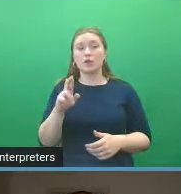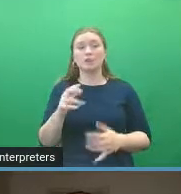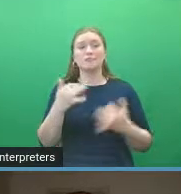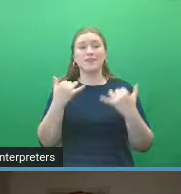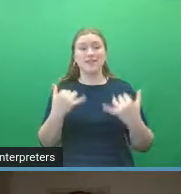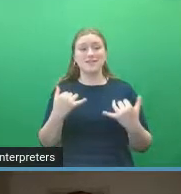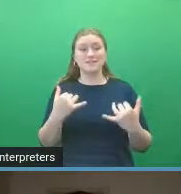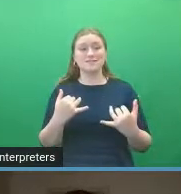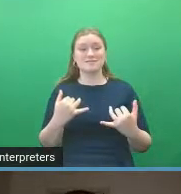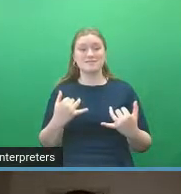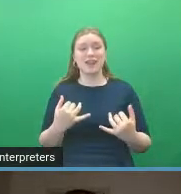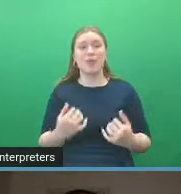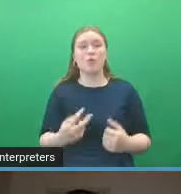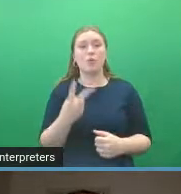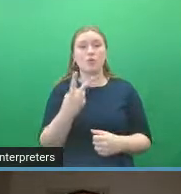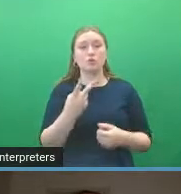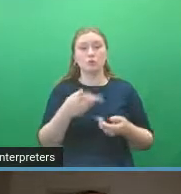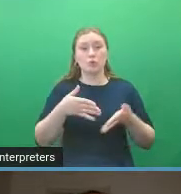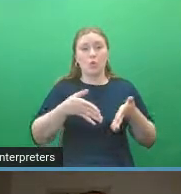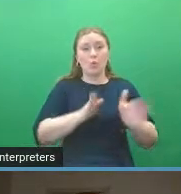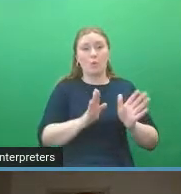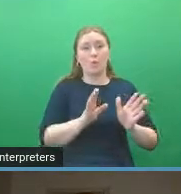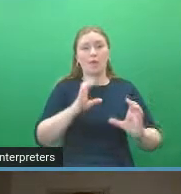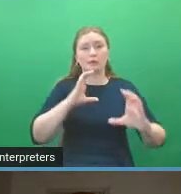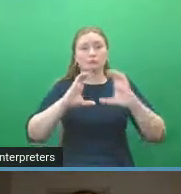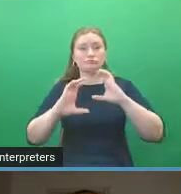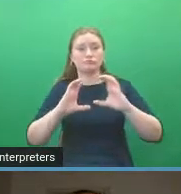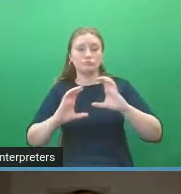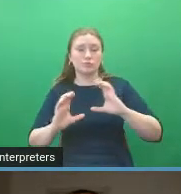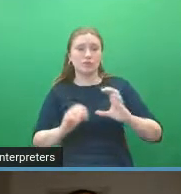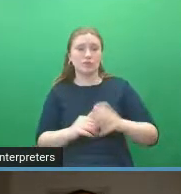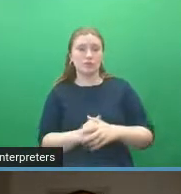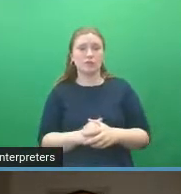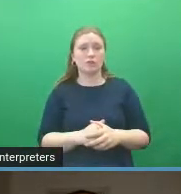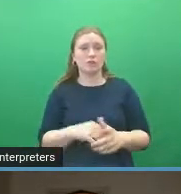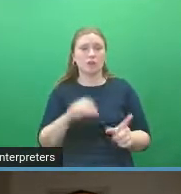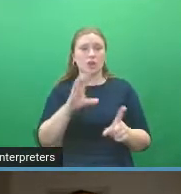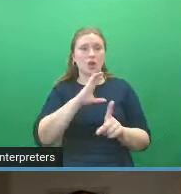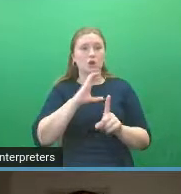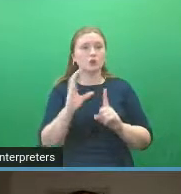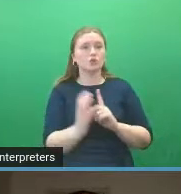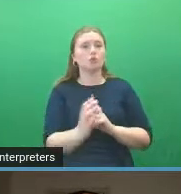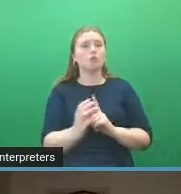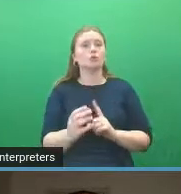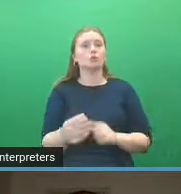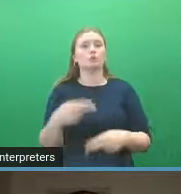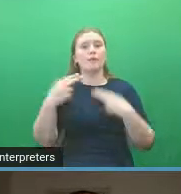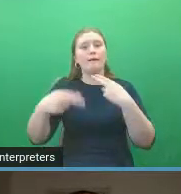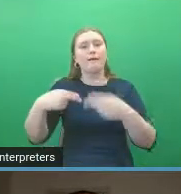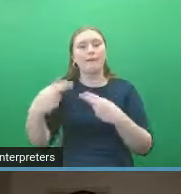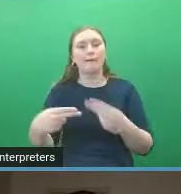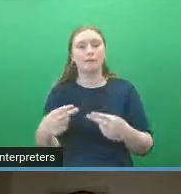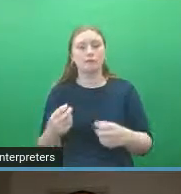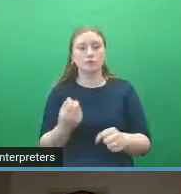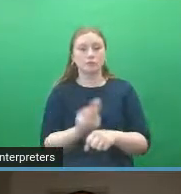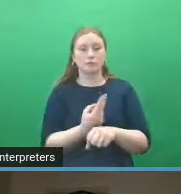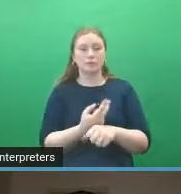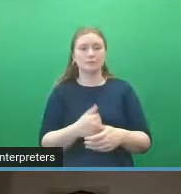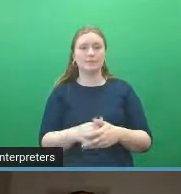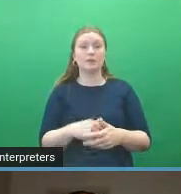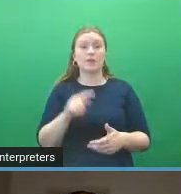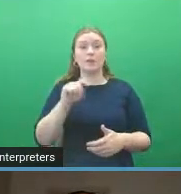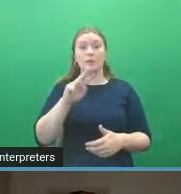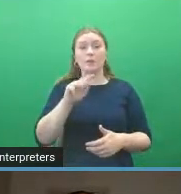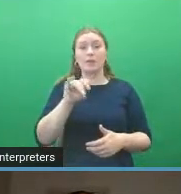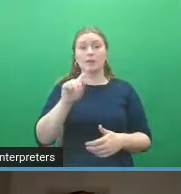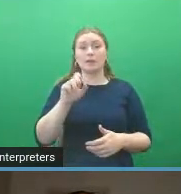more of a two-way conversation with keepers of the cultural heritage through these Q&As. Twitter is fairly easy to use. You can create an